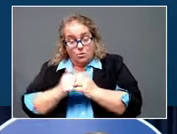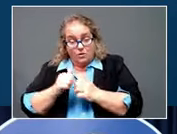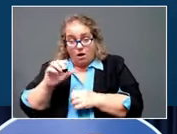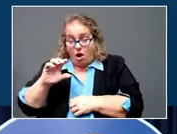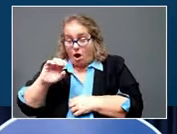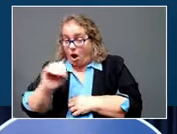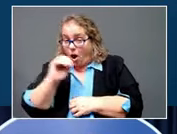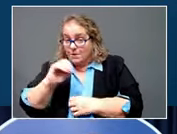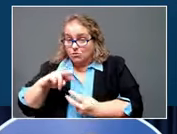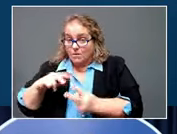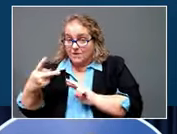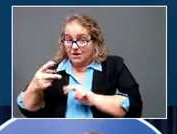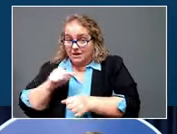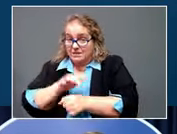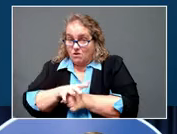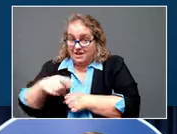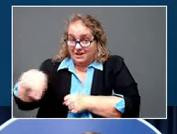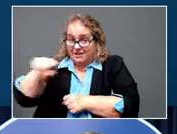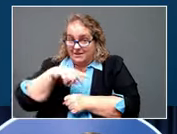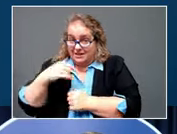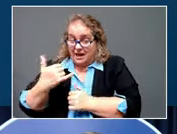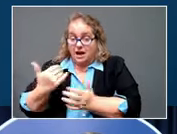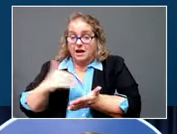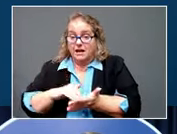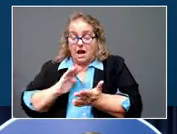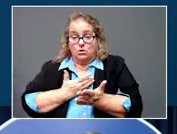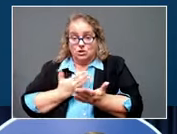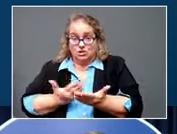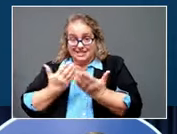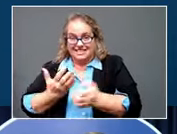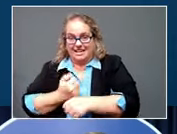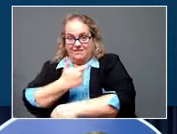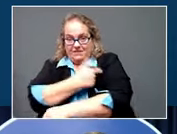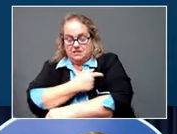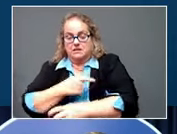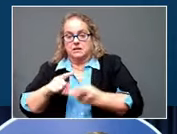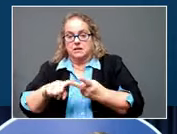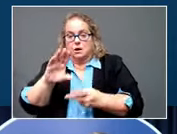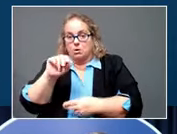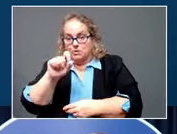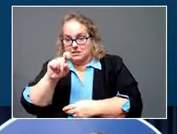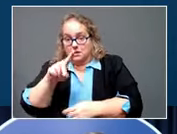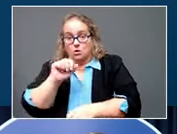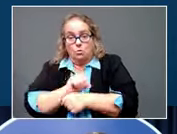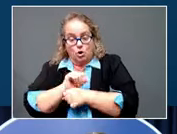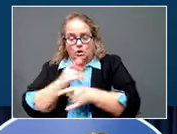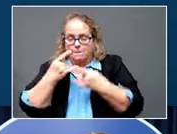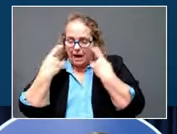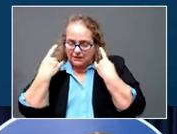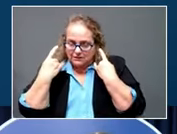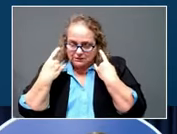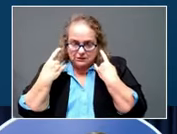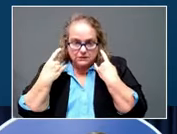our suggestions are get vaccinated, get boosted. At work, you ought to be wearing a mask.